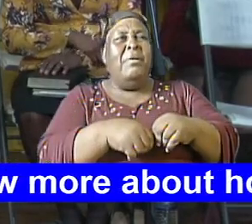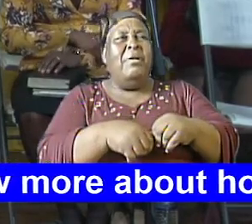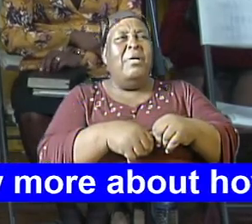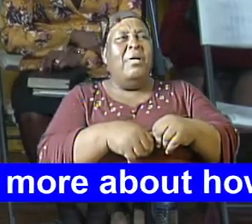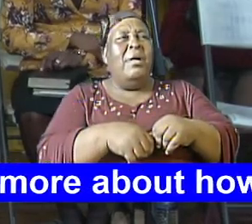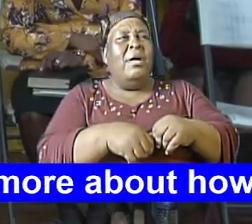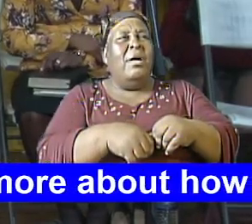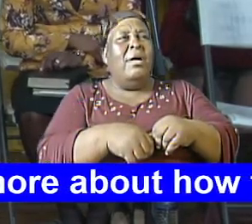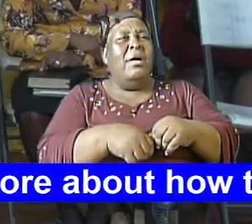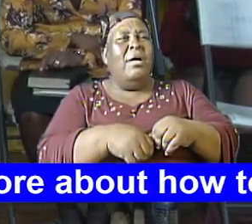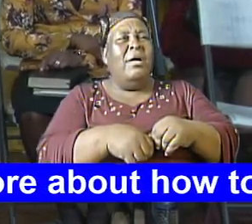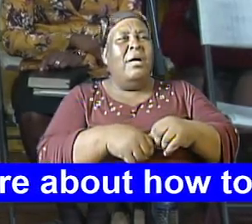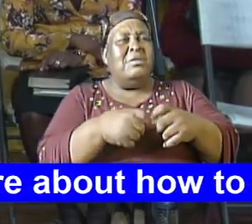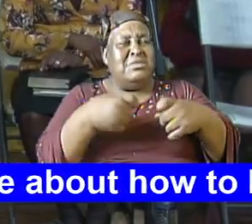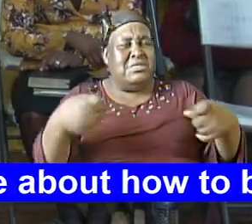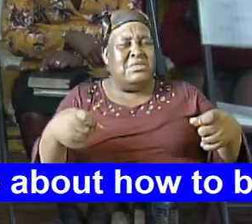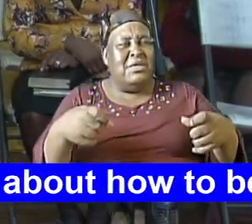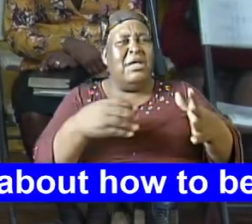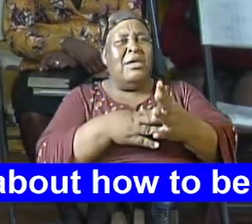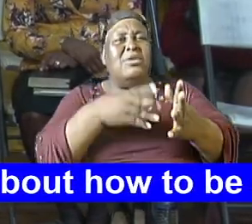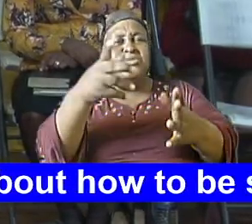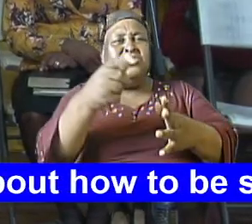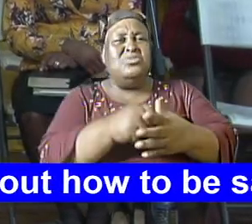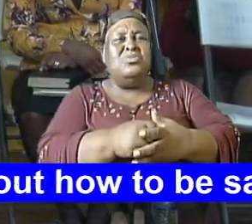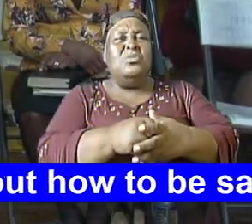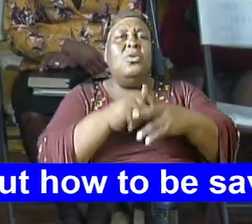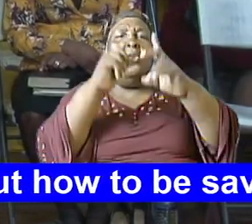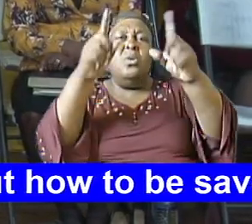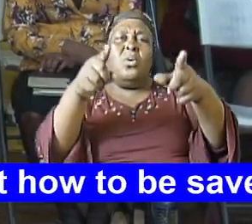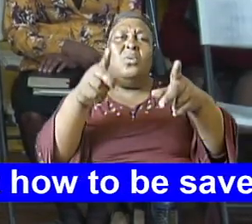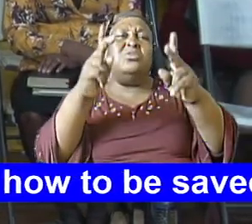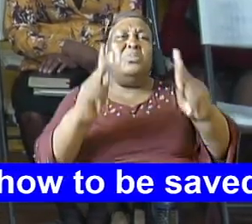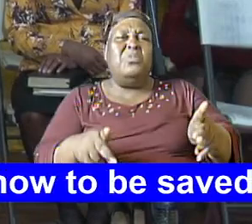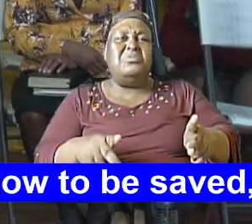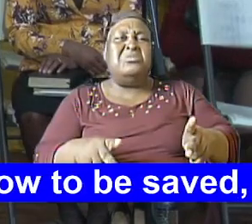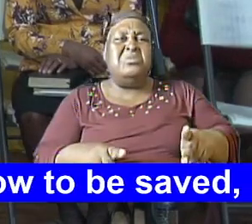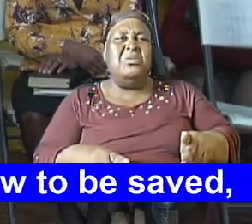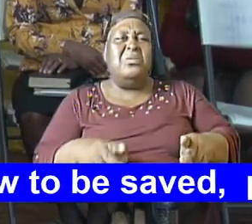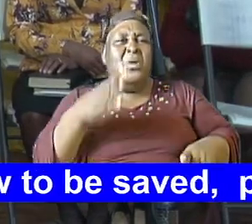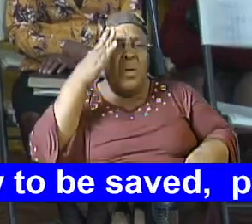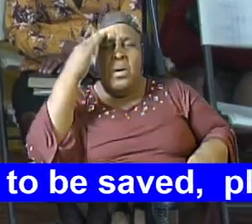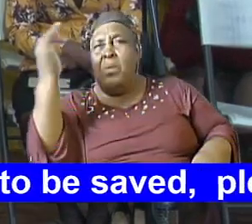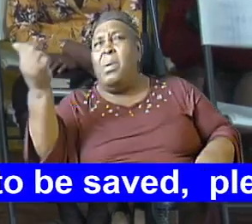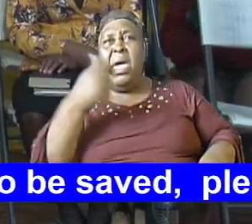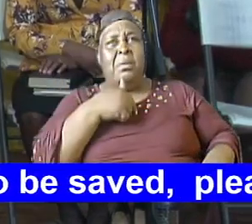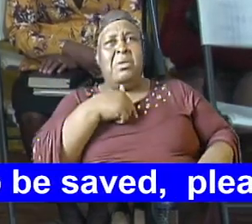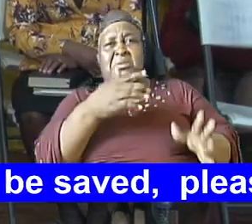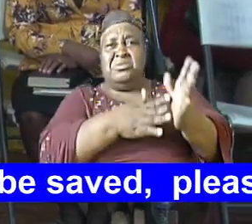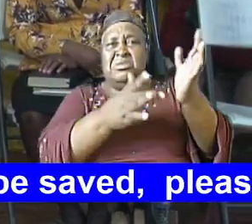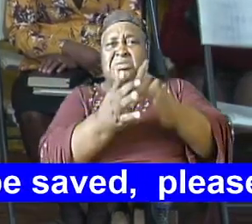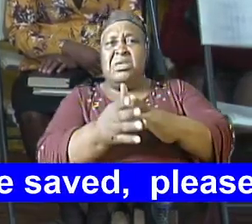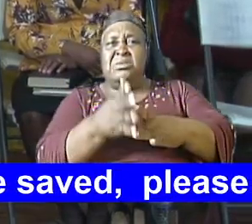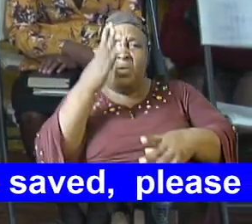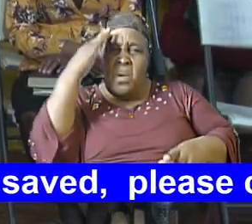against you, you must go to the person. That not fear Jesus. Why? Why me must go to the